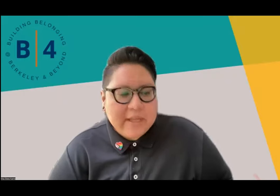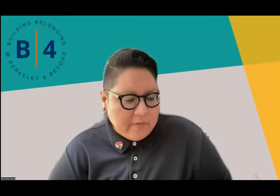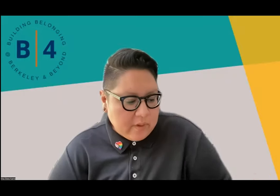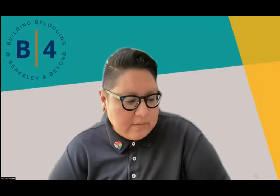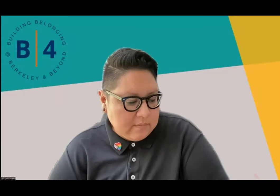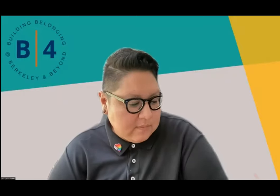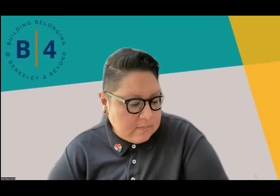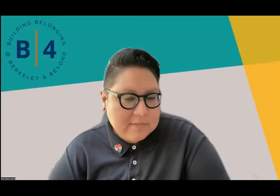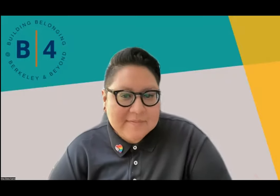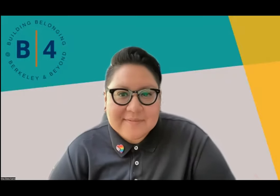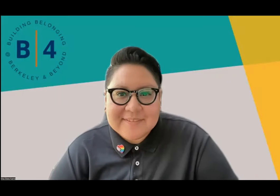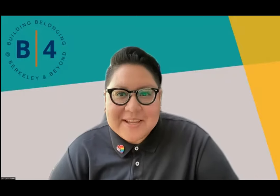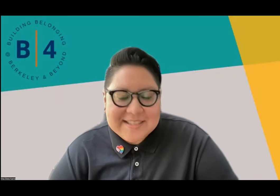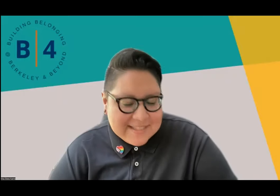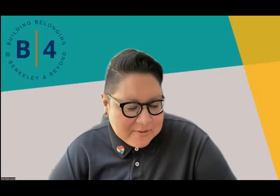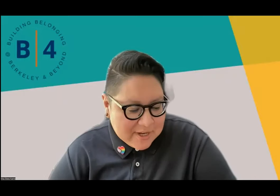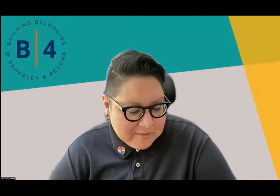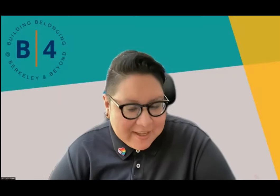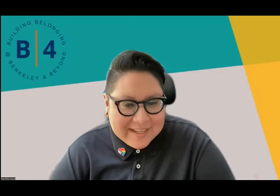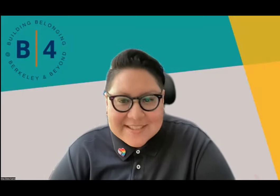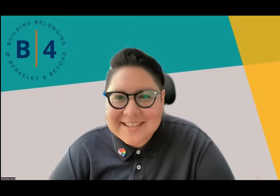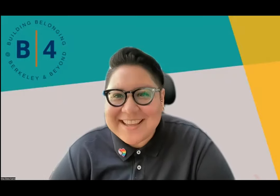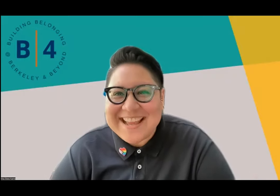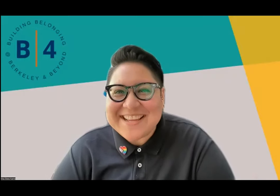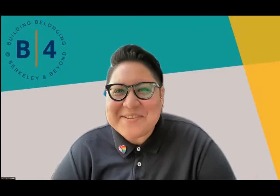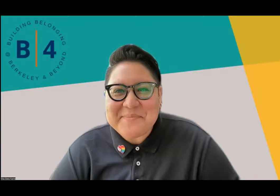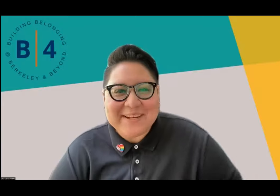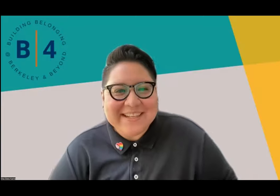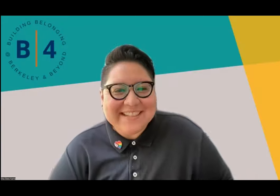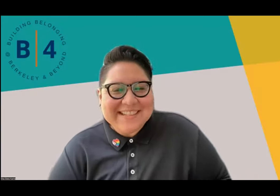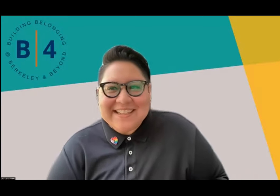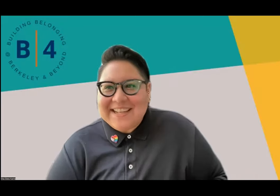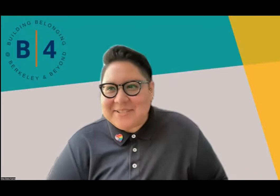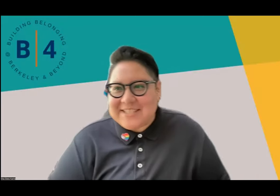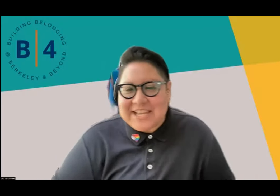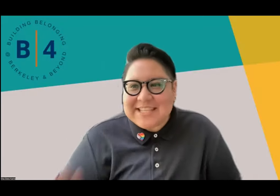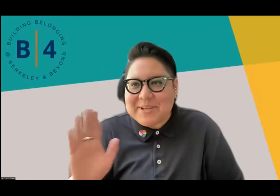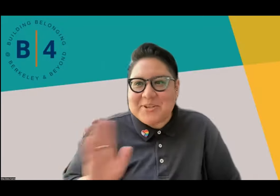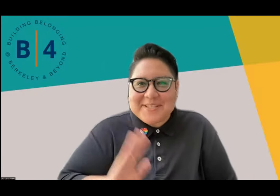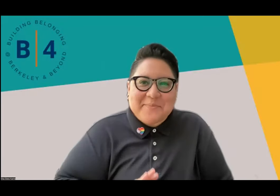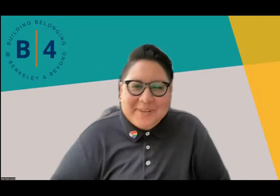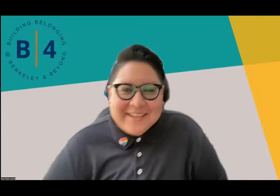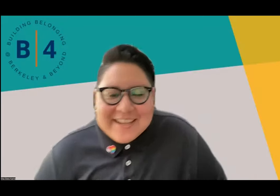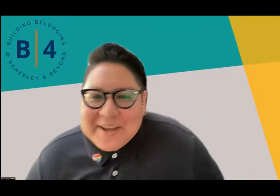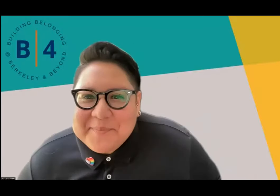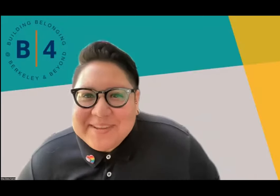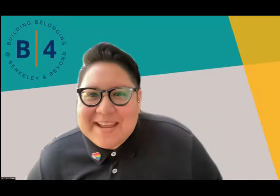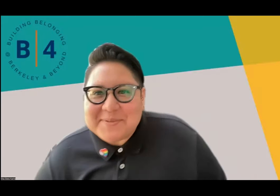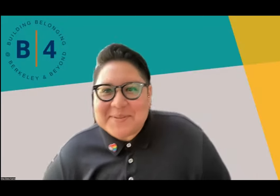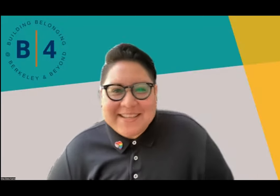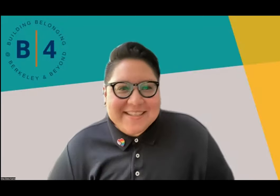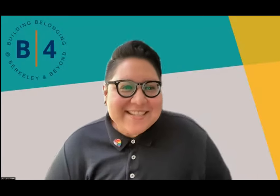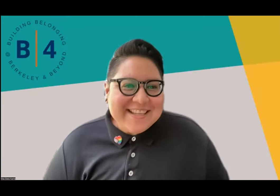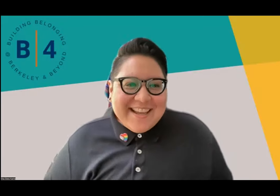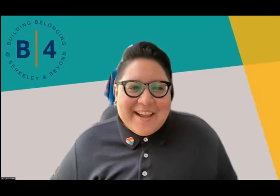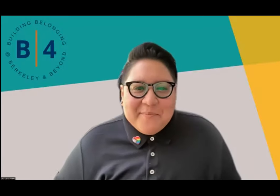Hi, good morning, everyone. As the soundtrack fades, good morning. I was like checking to make sure it's still morning. It